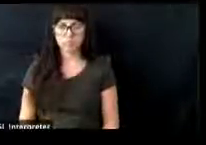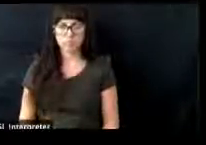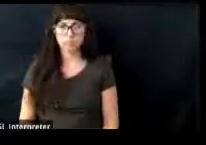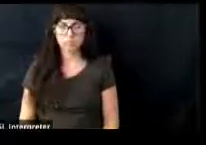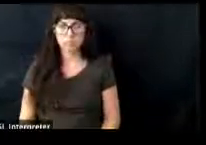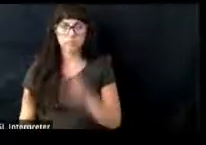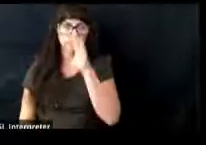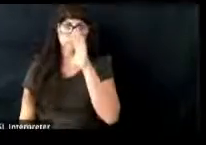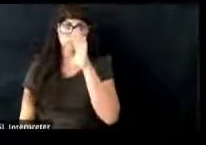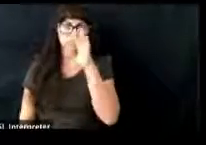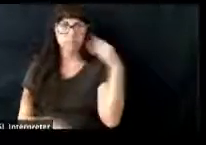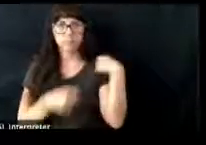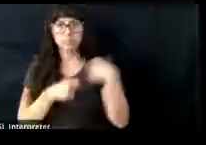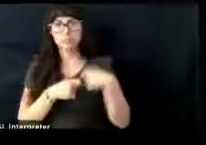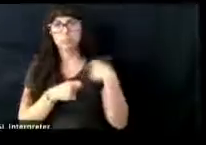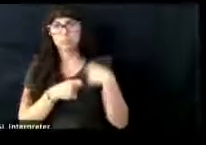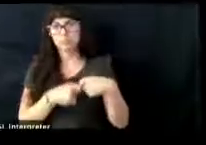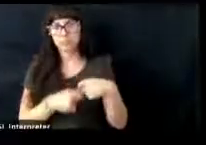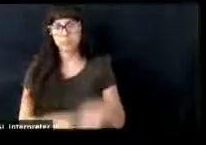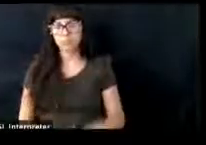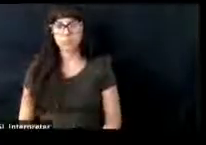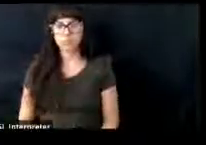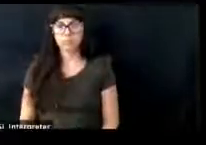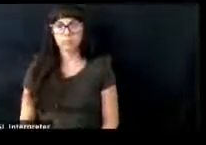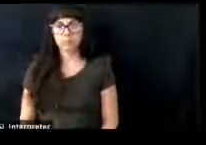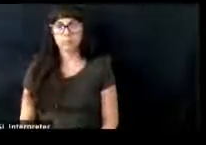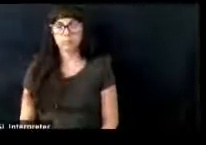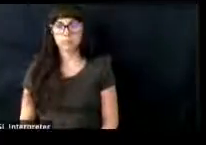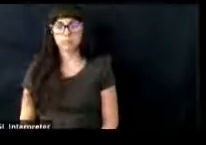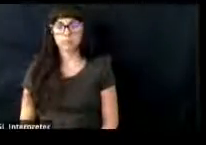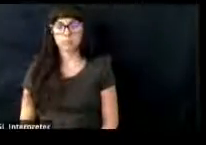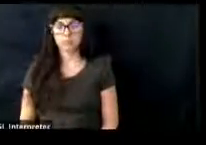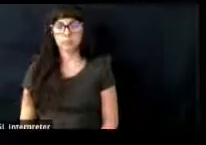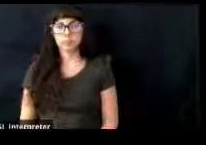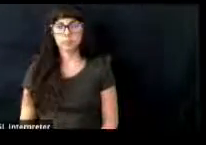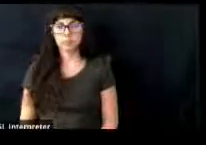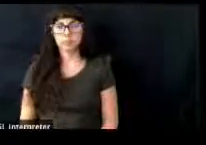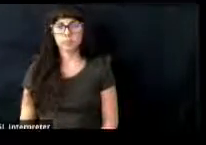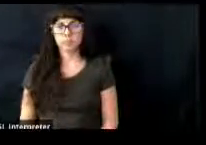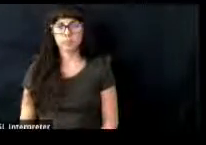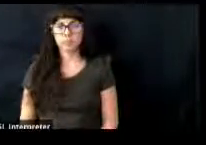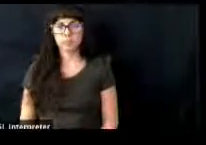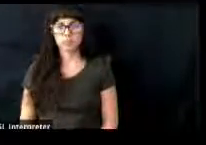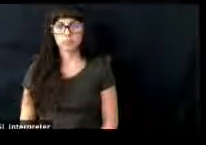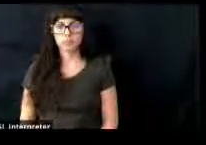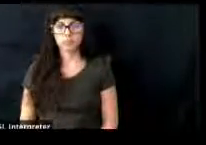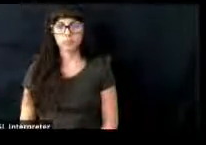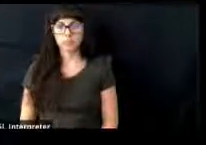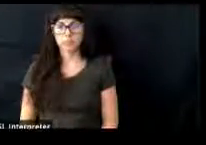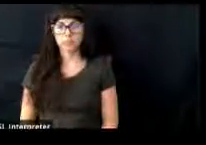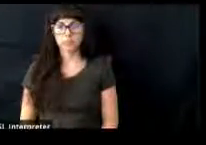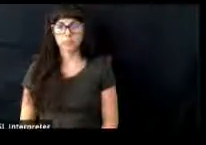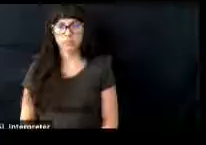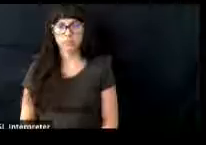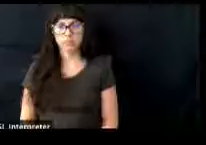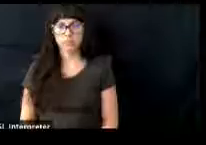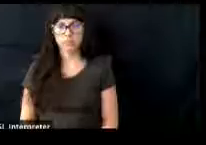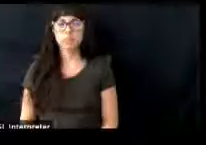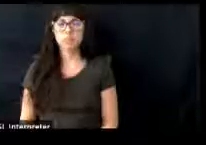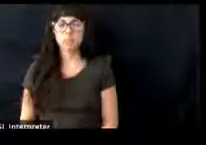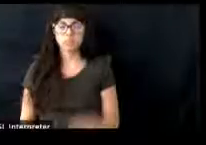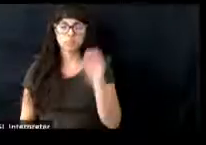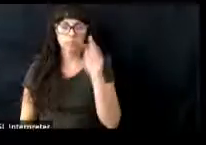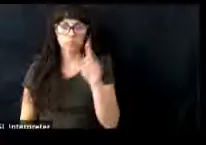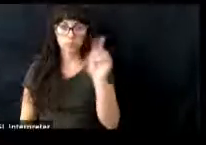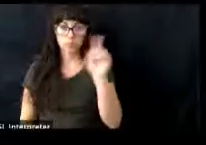Terracen, dijo? Pearl Blossom, Sierra Highway. Pearl Blossom, okay. So the cross streets where